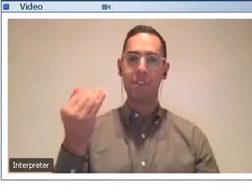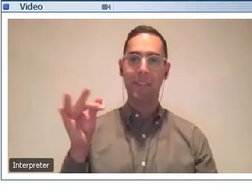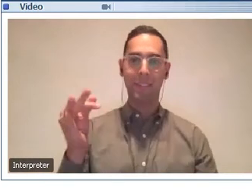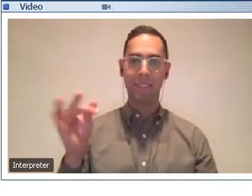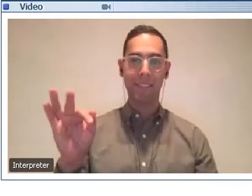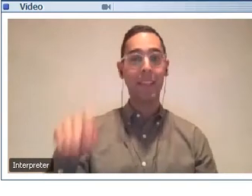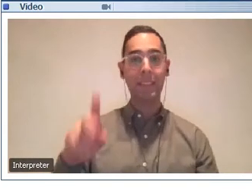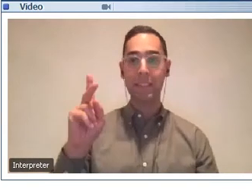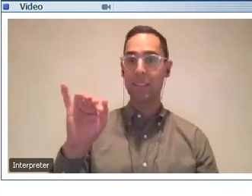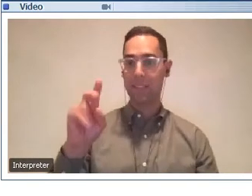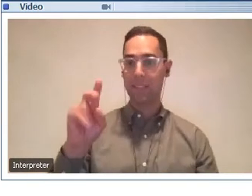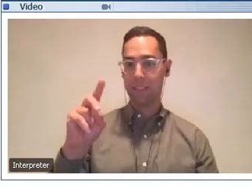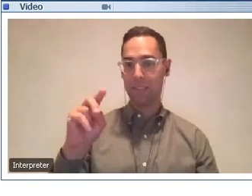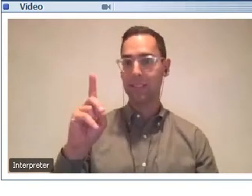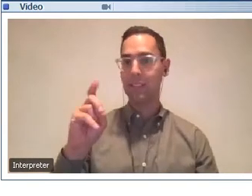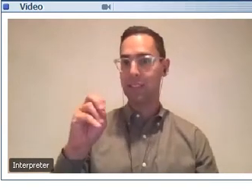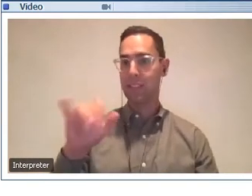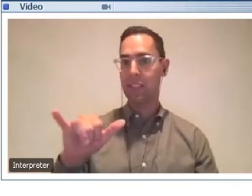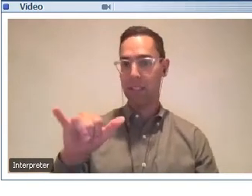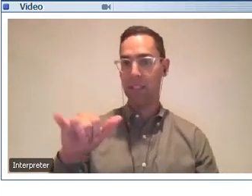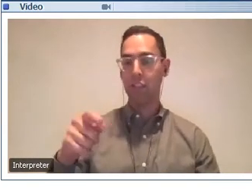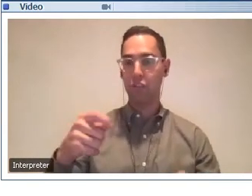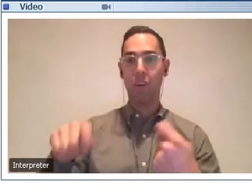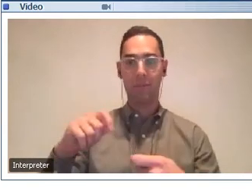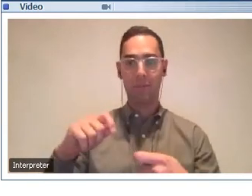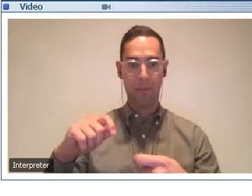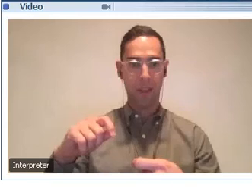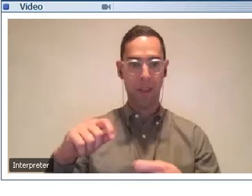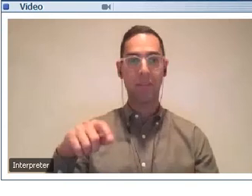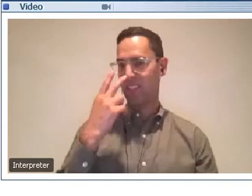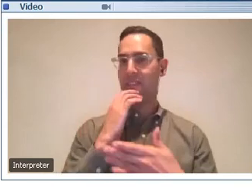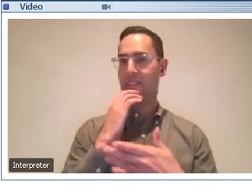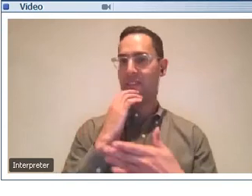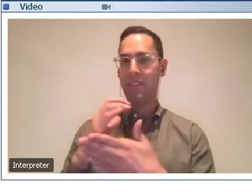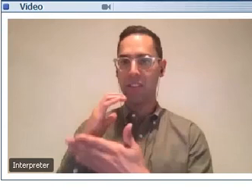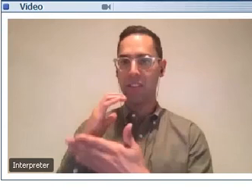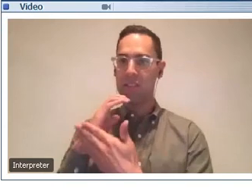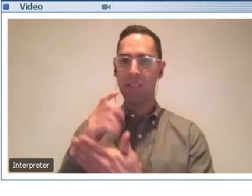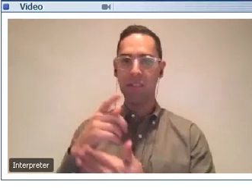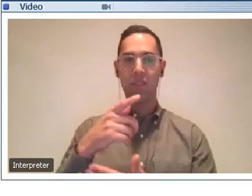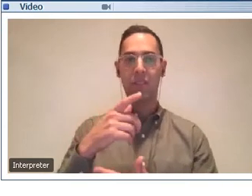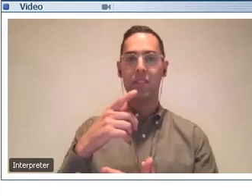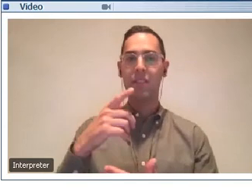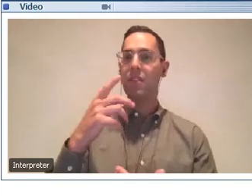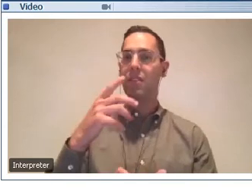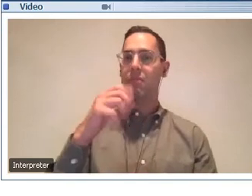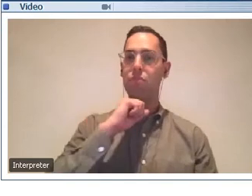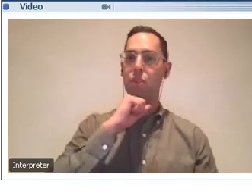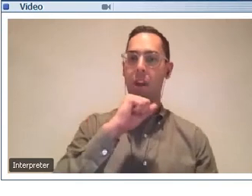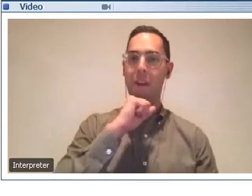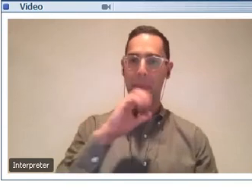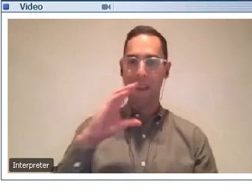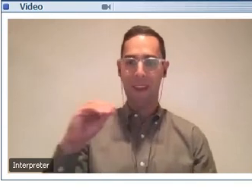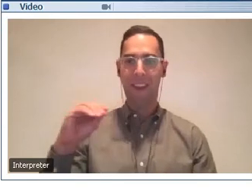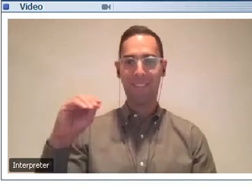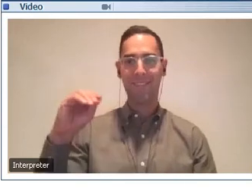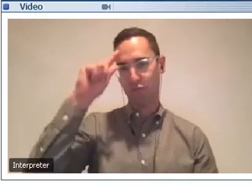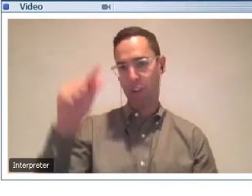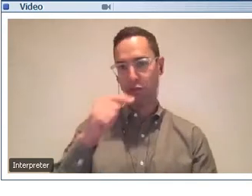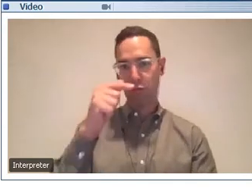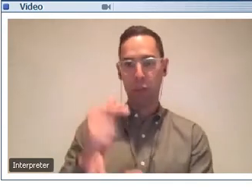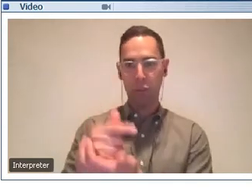and her graduation, both of which occurred at Children's Hospital of Philadelphia. She had transplant complications, which